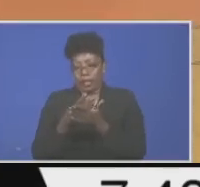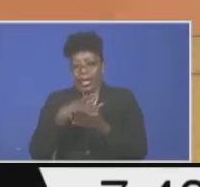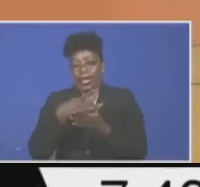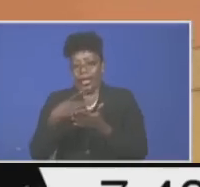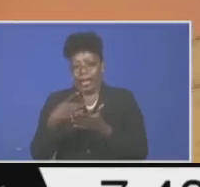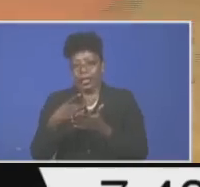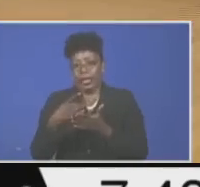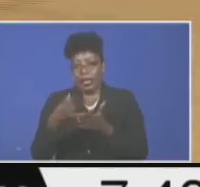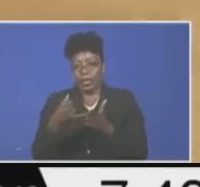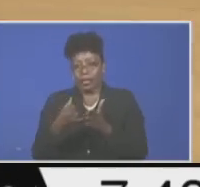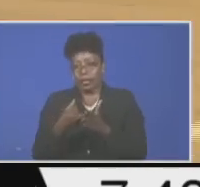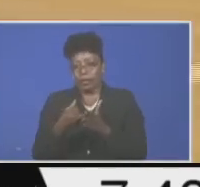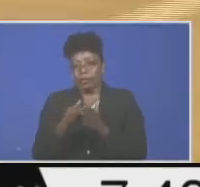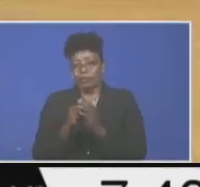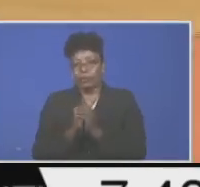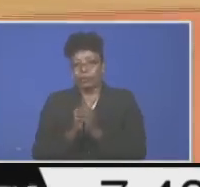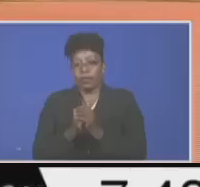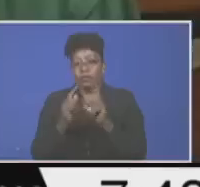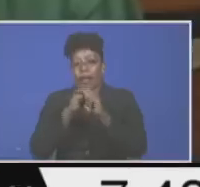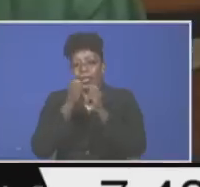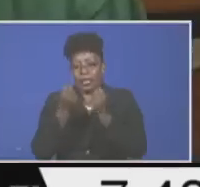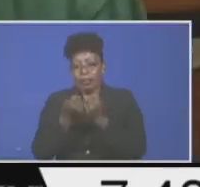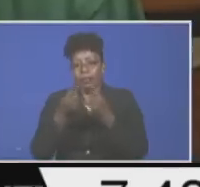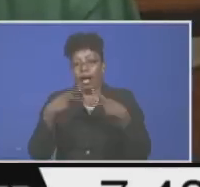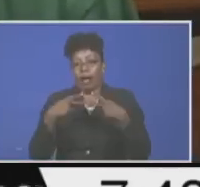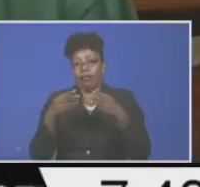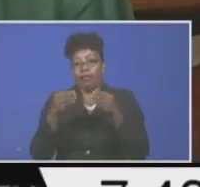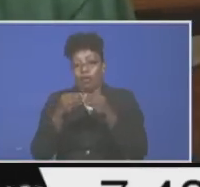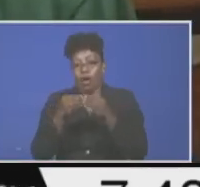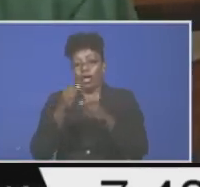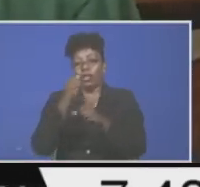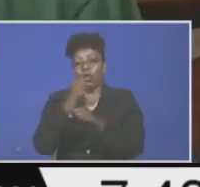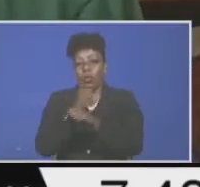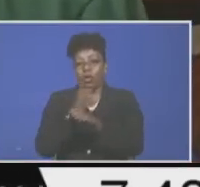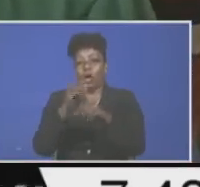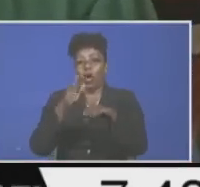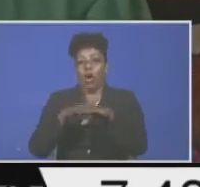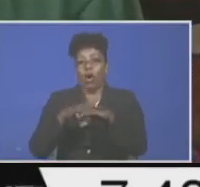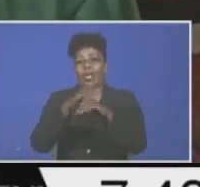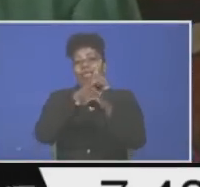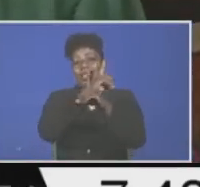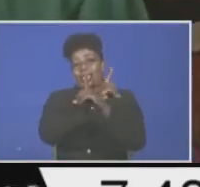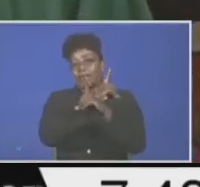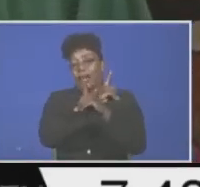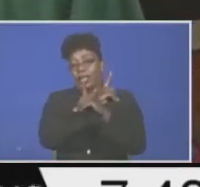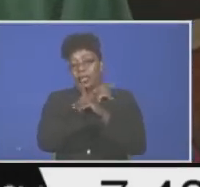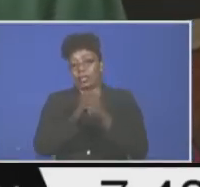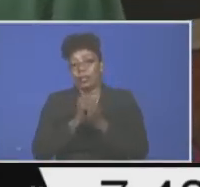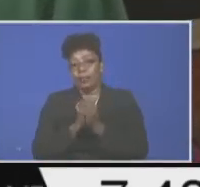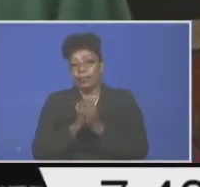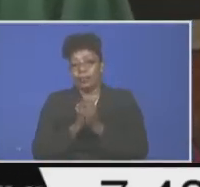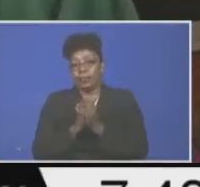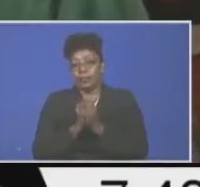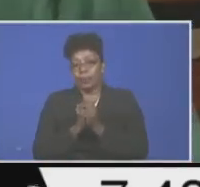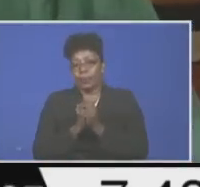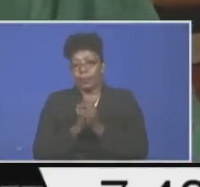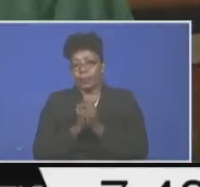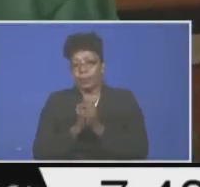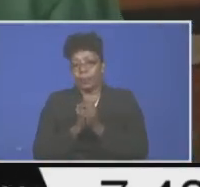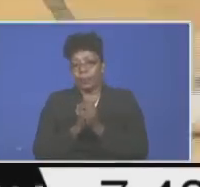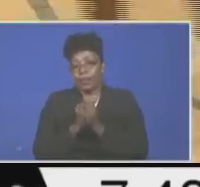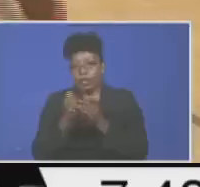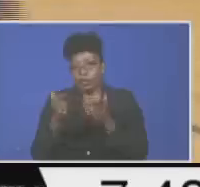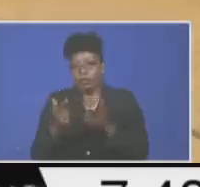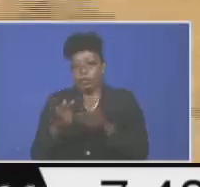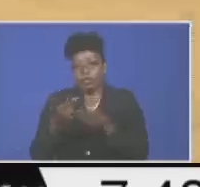to be. You know, my team have a lot more in them. We got to work on defense, boxing out especially, layups. I mean, you know, you still learn them from